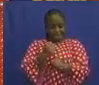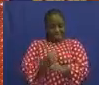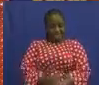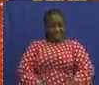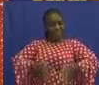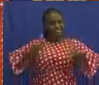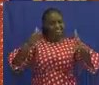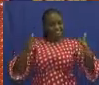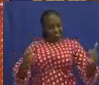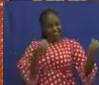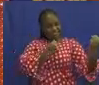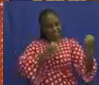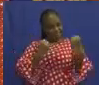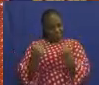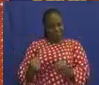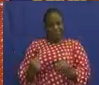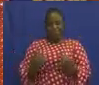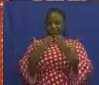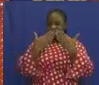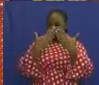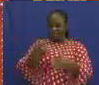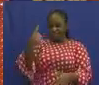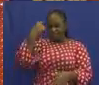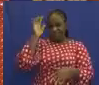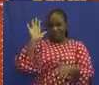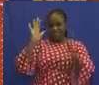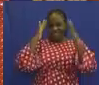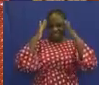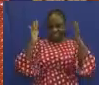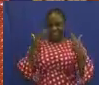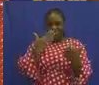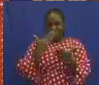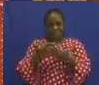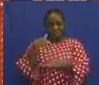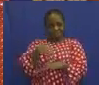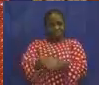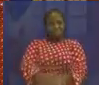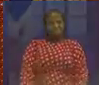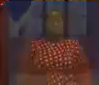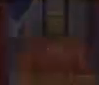and strong. I thank you for your attention and good night.